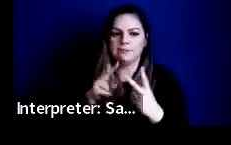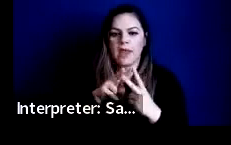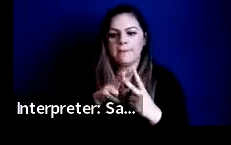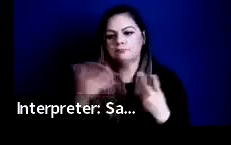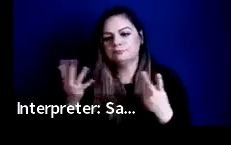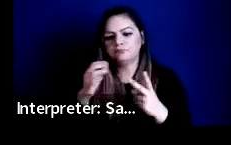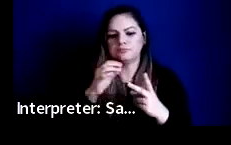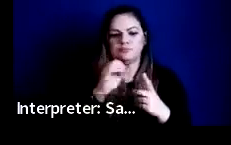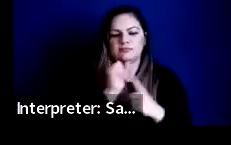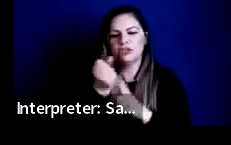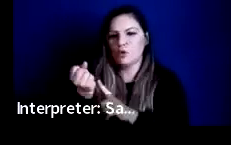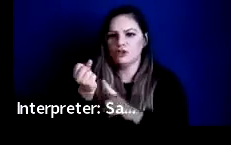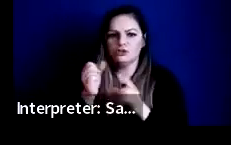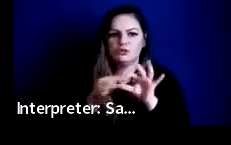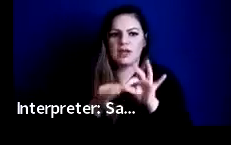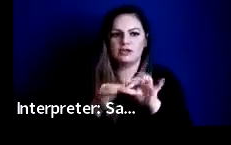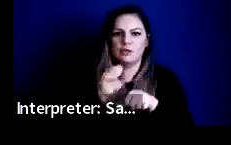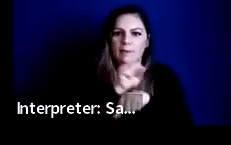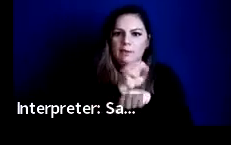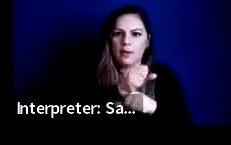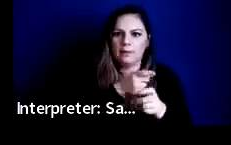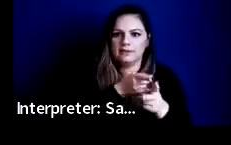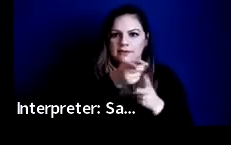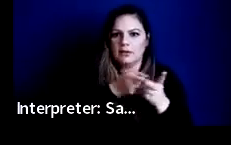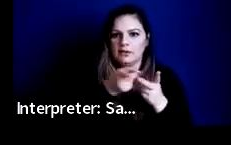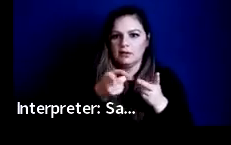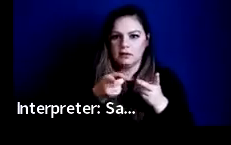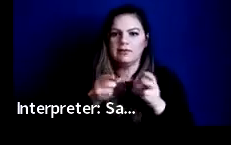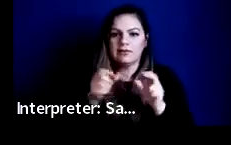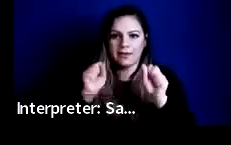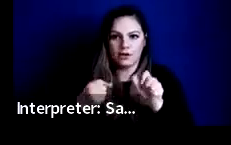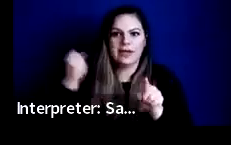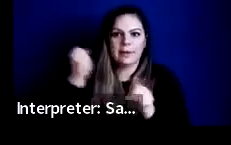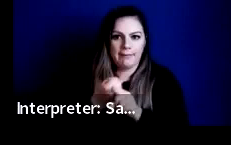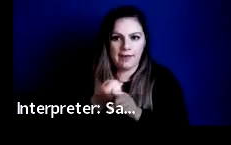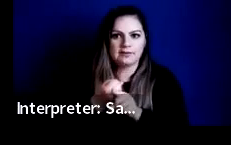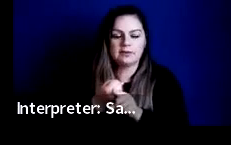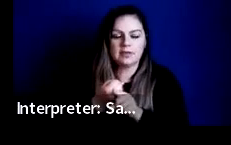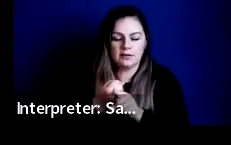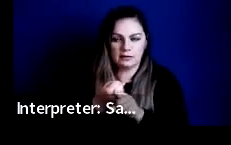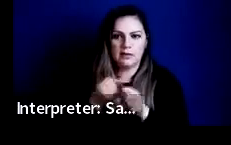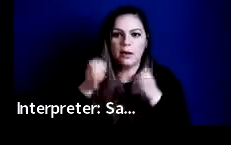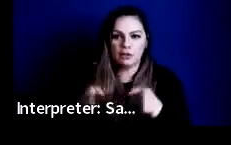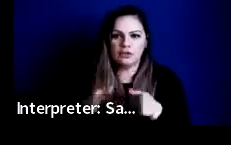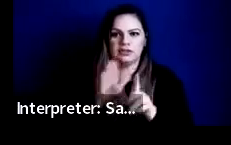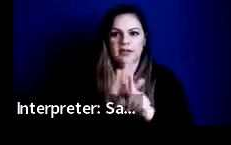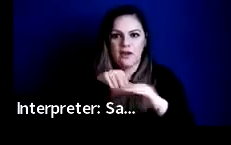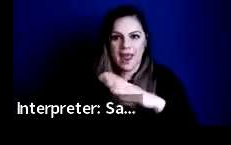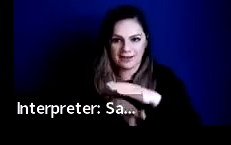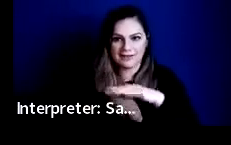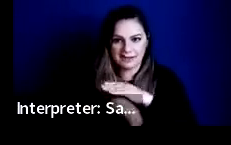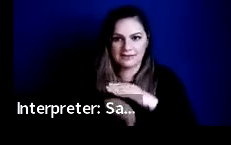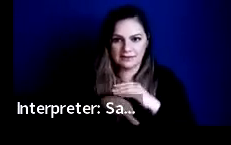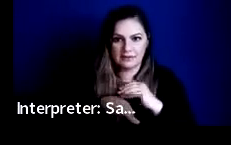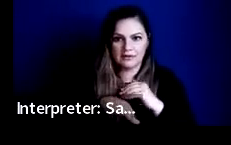employment tracks that would have impacted a person's access to opioids. So one was, being a soldier. Another